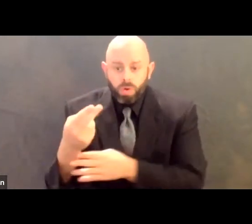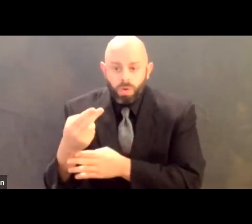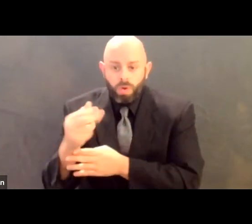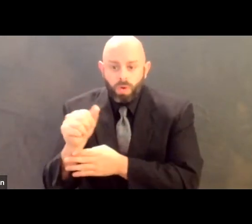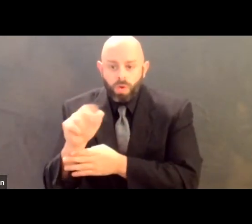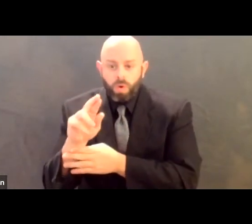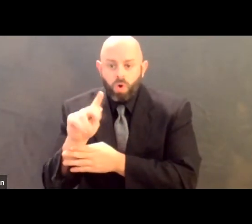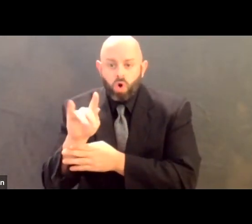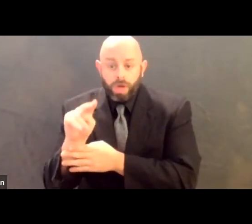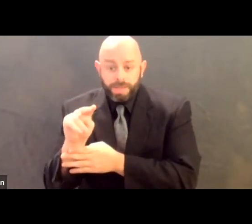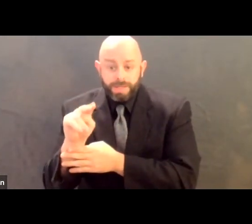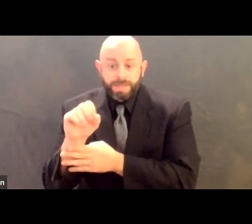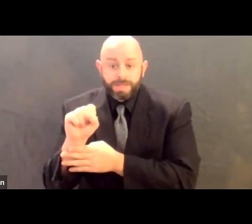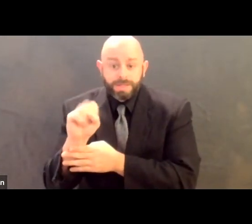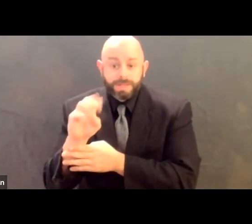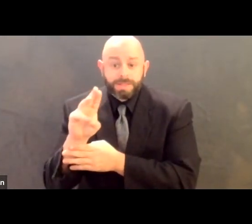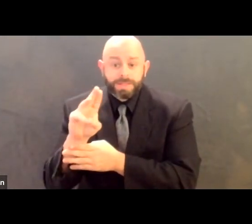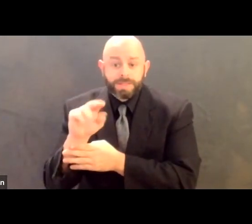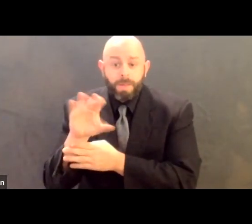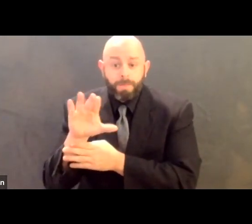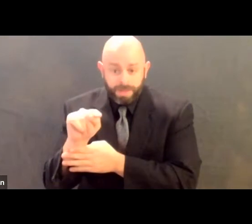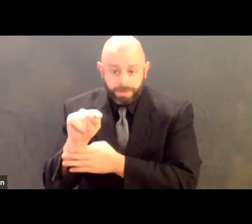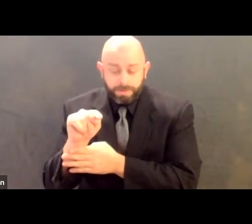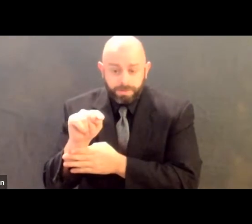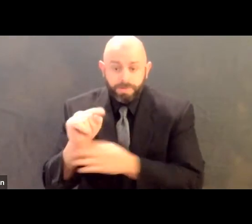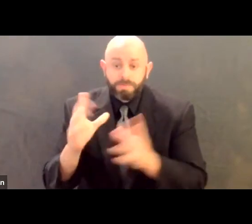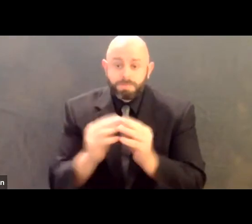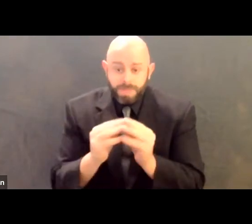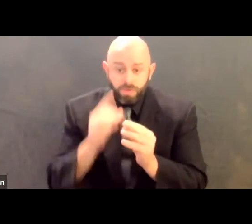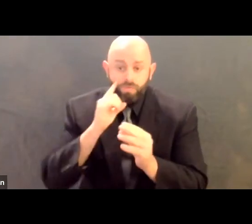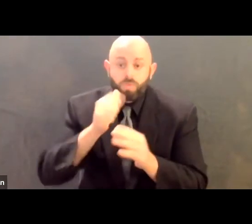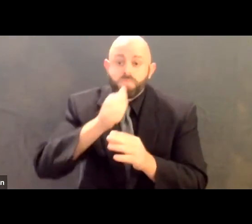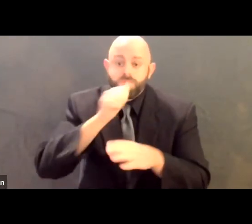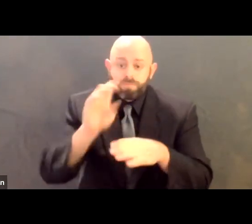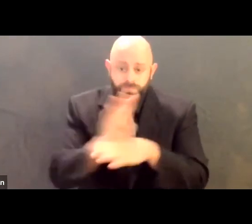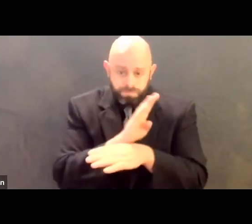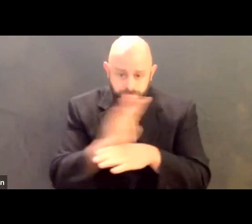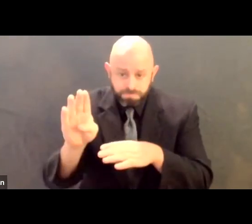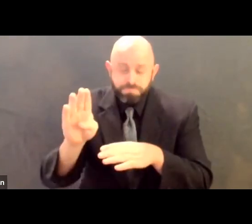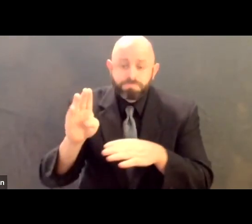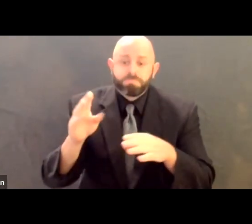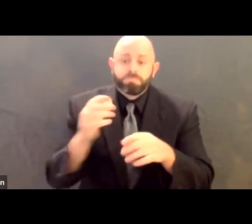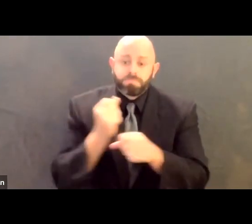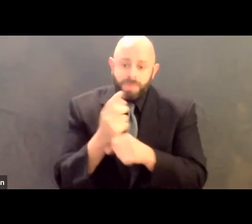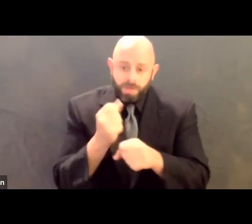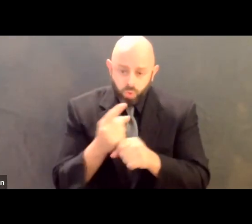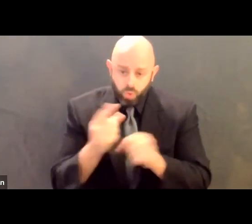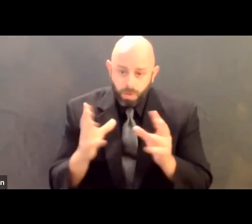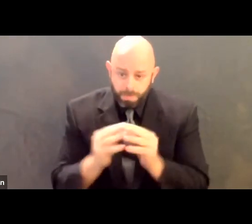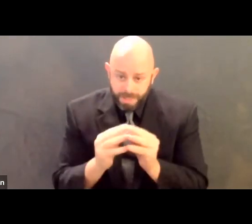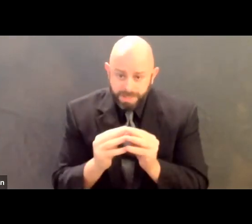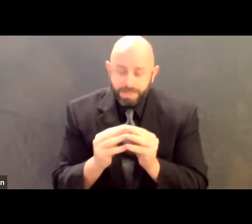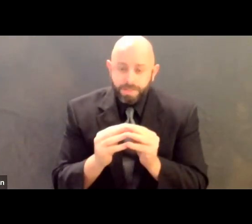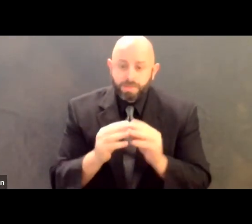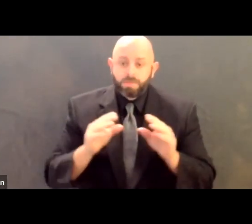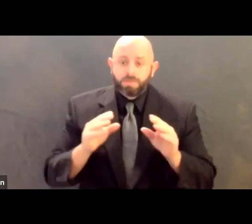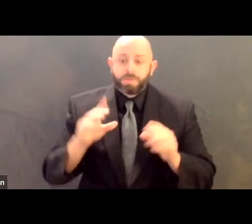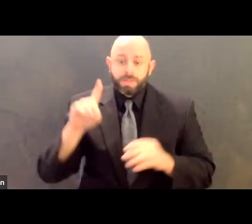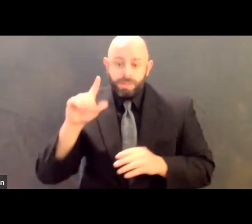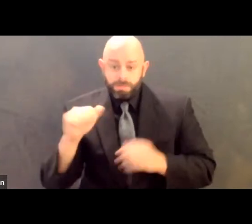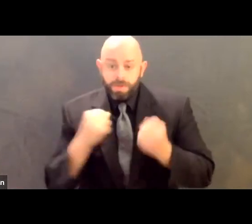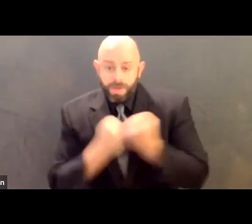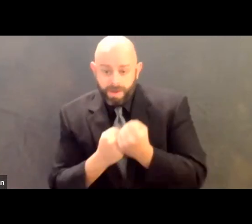meeting of the private sector businesses, disability advocates and